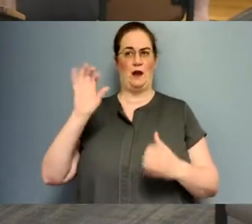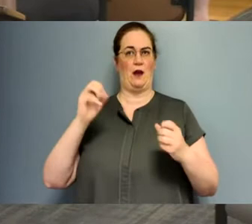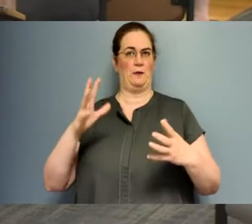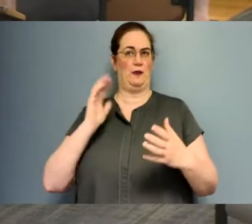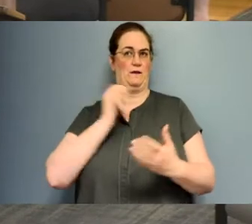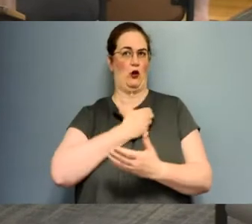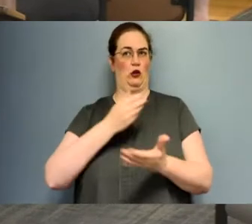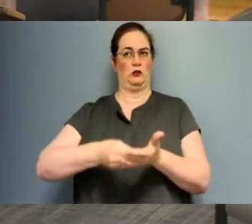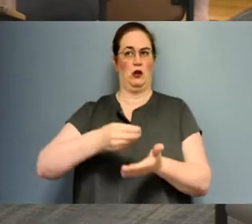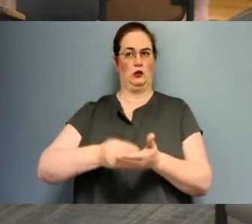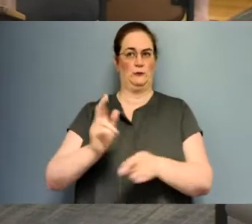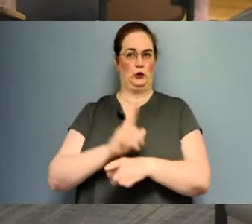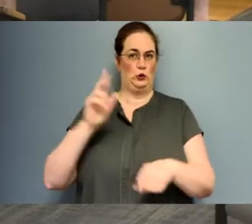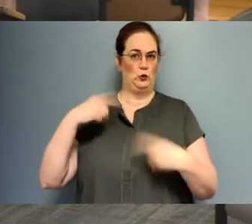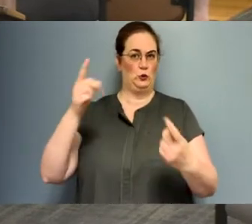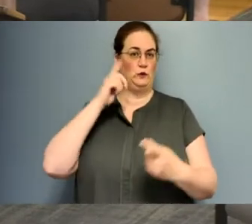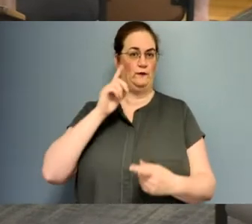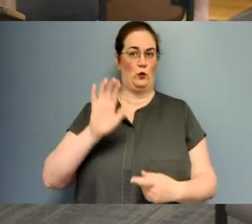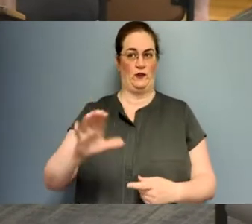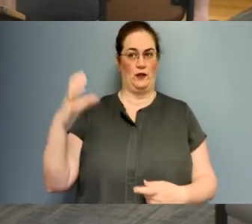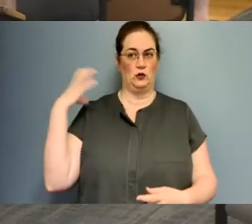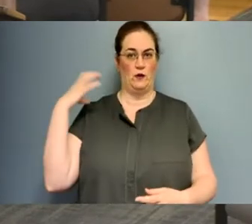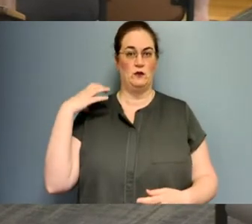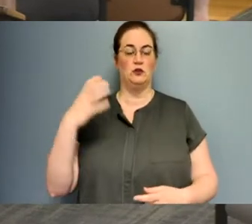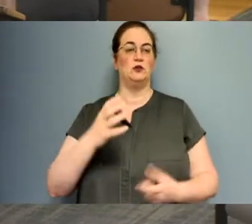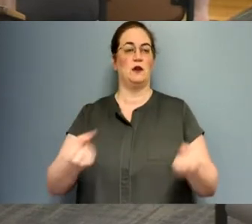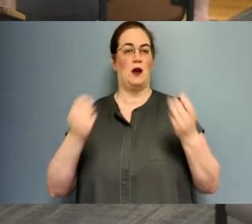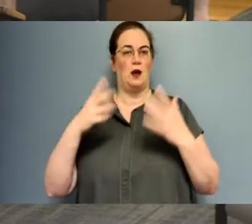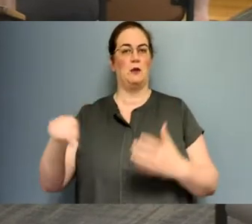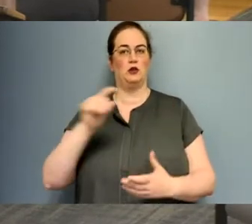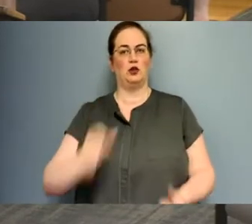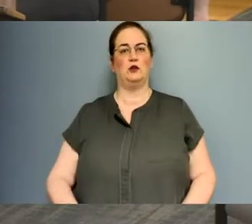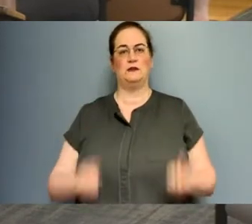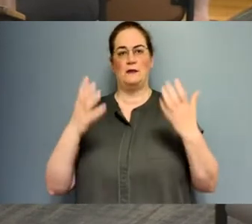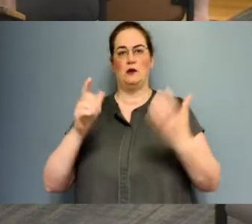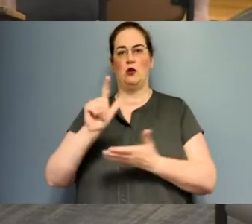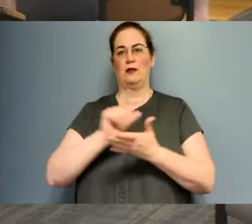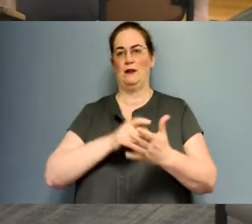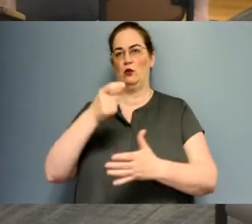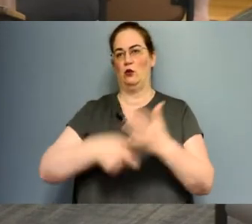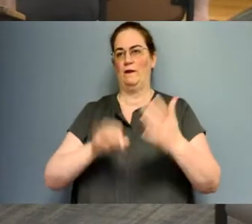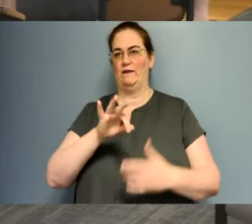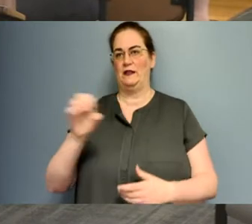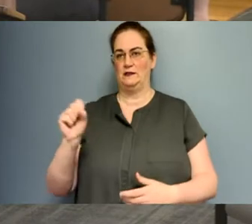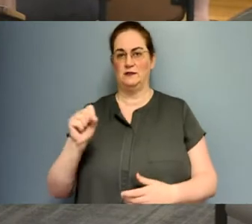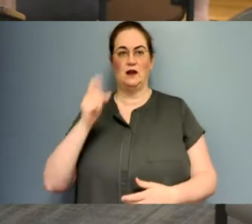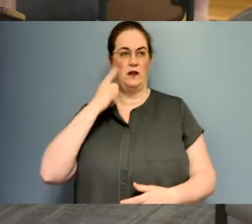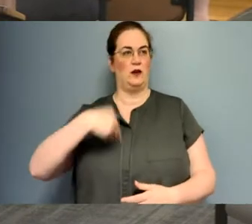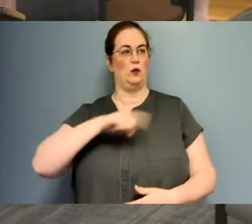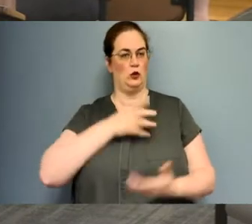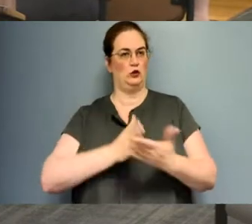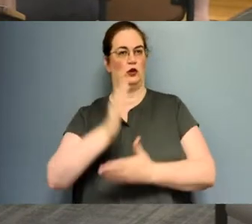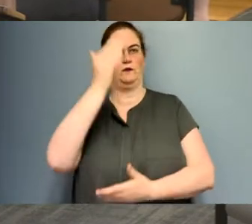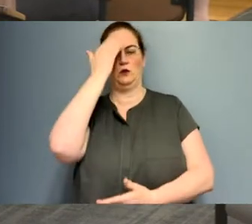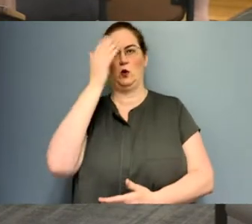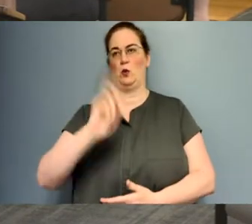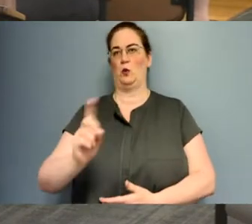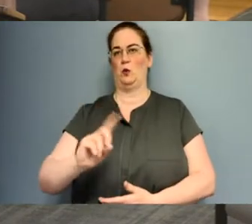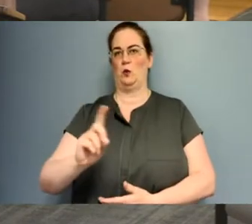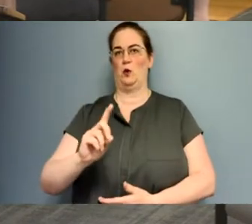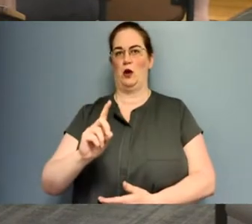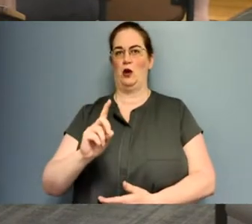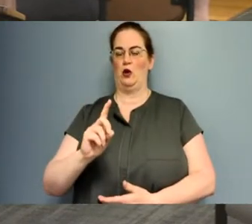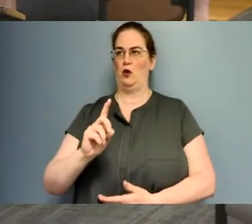been used for these officers? And how much are you spending on legal fees? I think we deserve to know where we learn